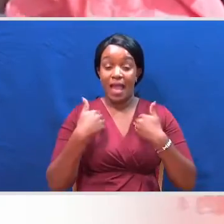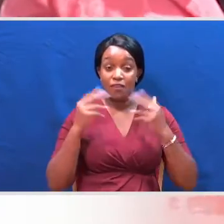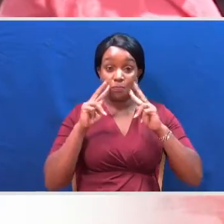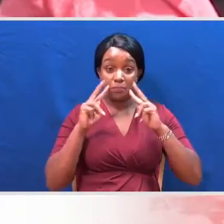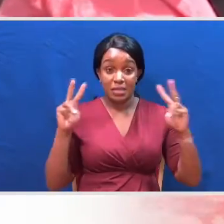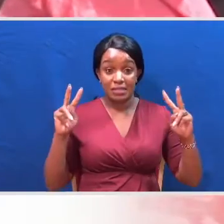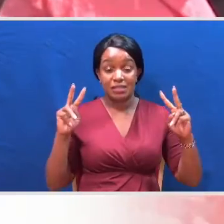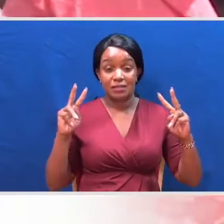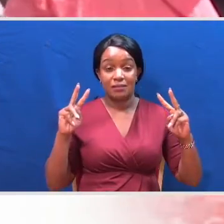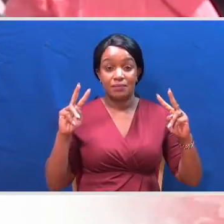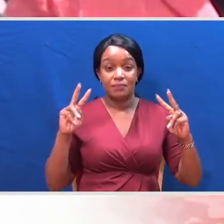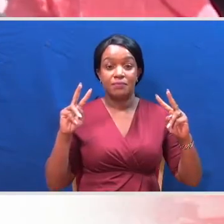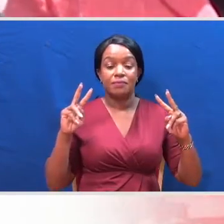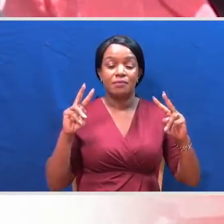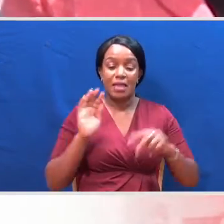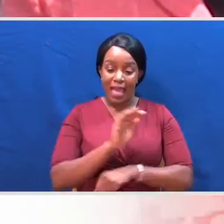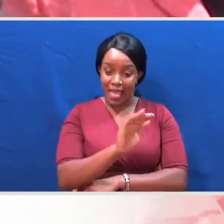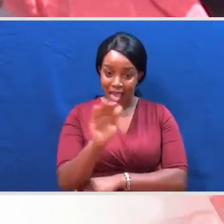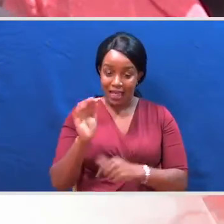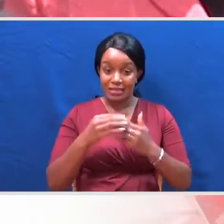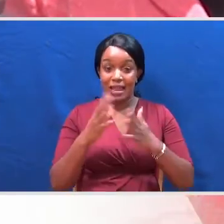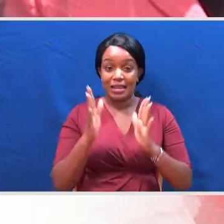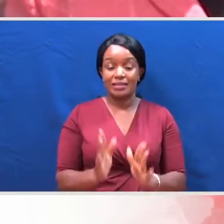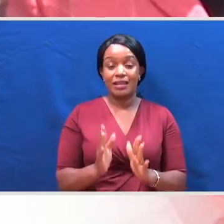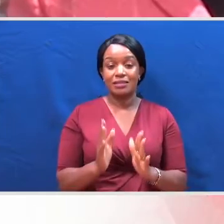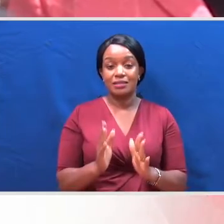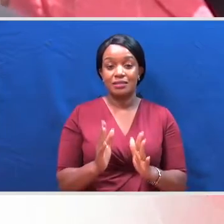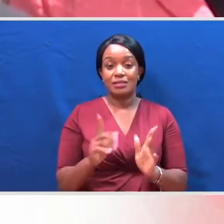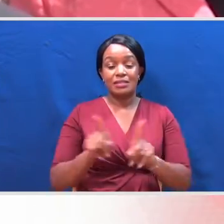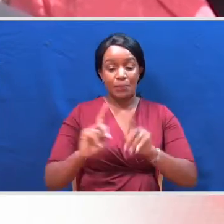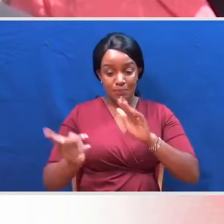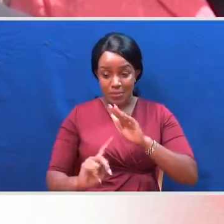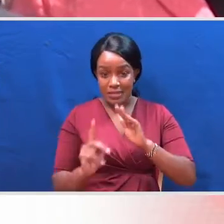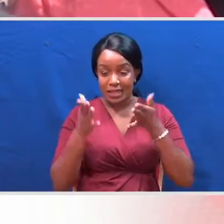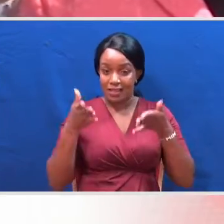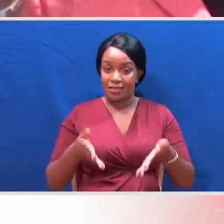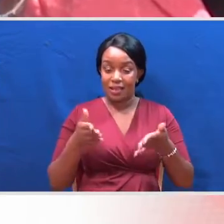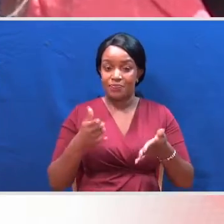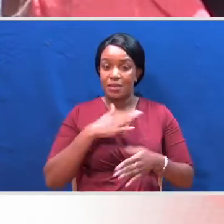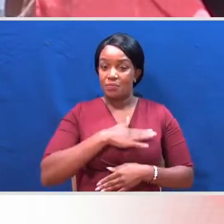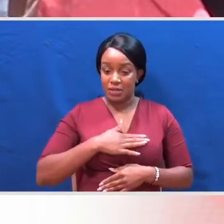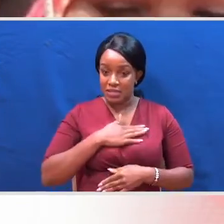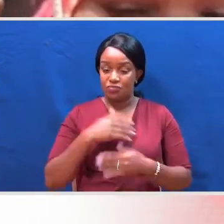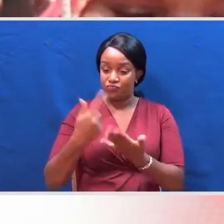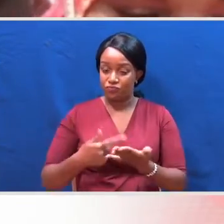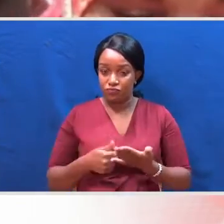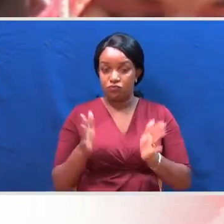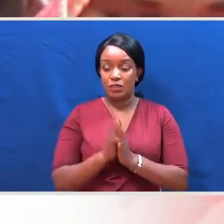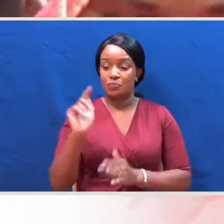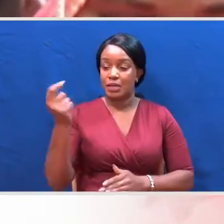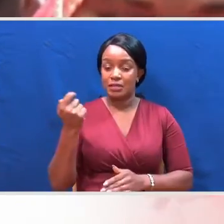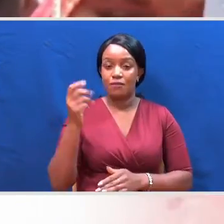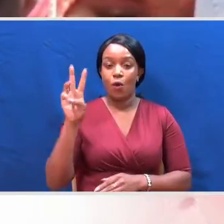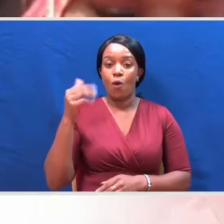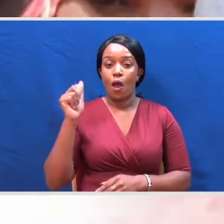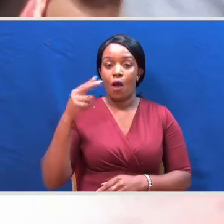amani. Mimi nimeuliza wa viongozi ambao tuko hapa, sisi ambao tunafikia rais na waziri yuko hapa, tuongee na rais kama ni huyu ahome atafutiwe kazi. The rest